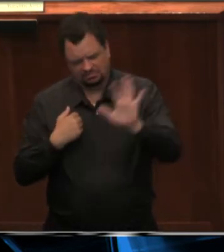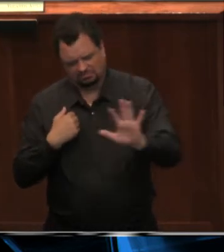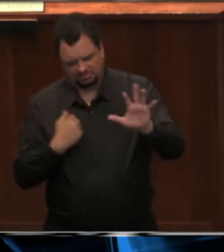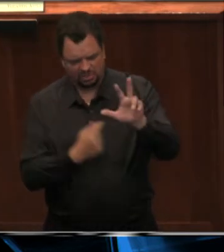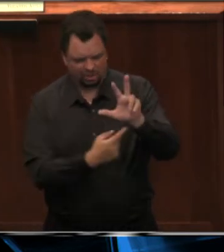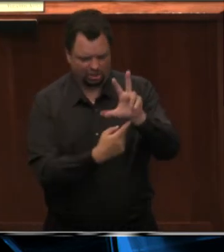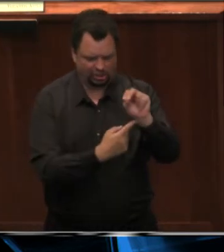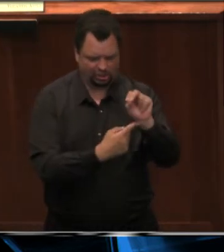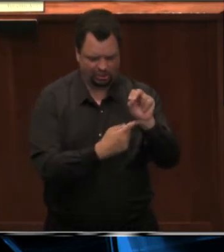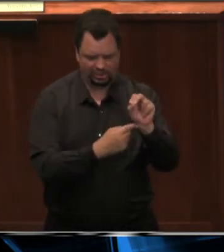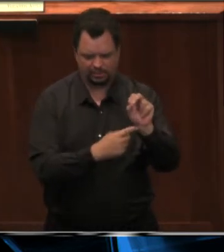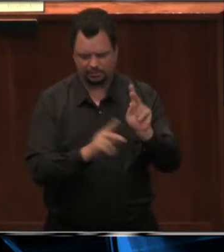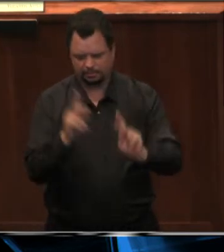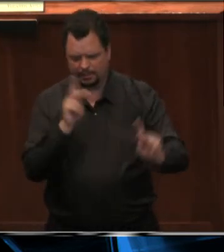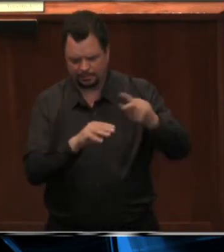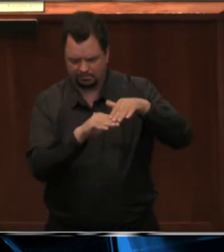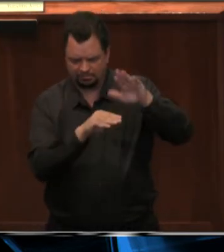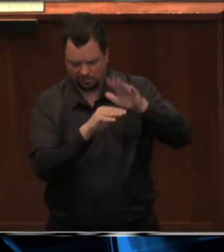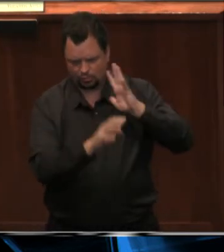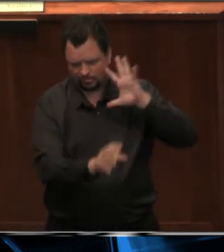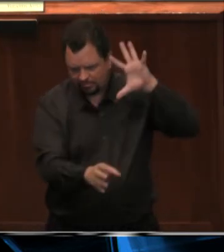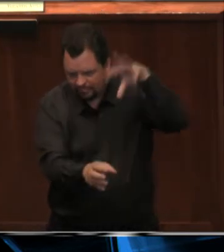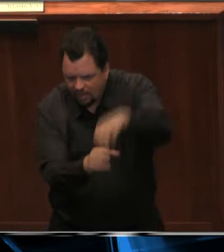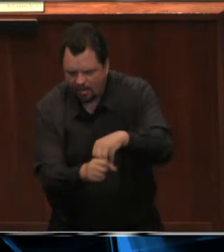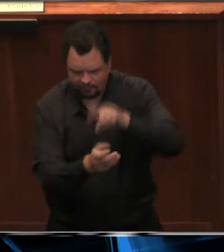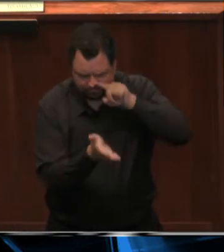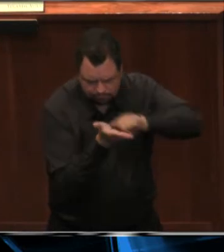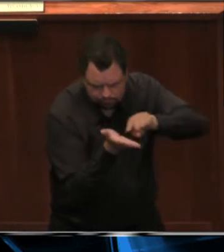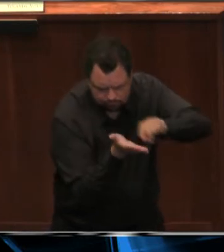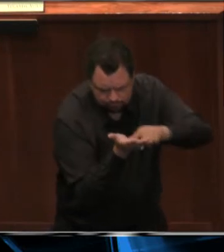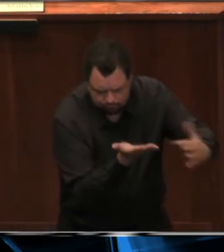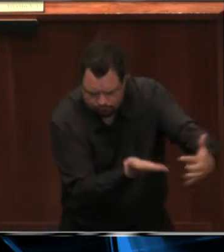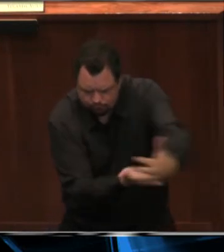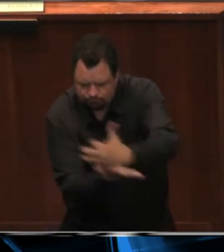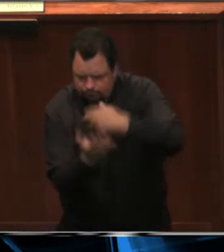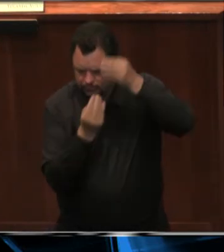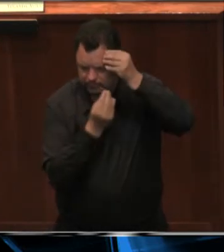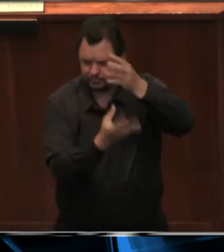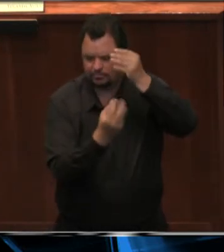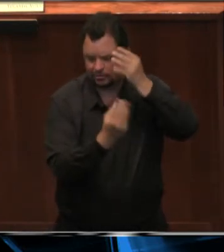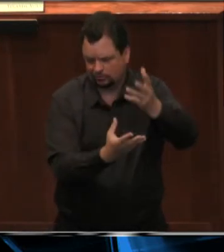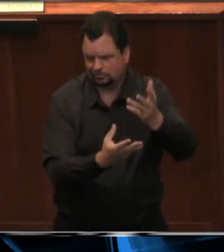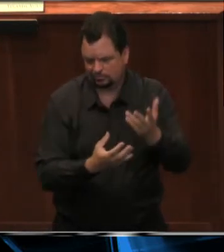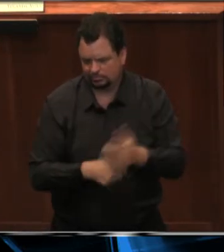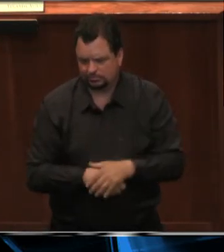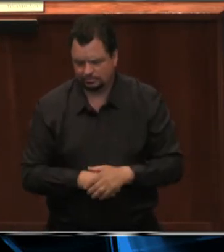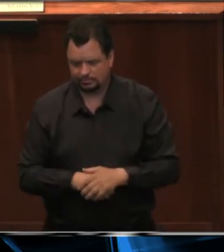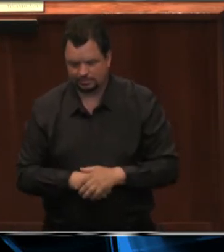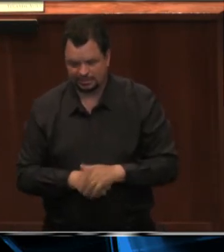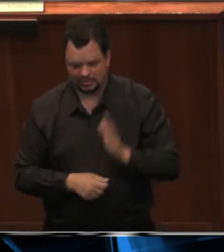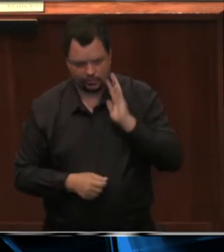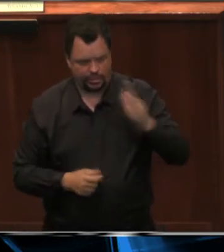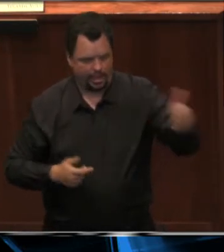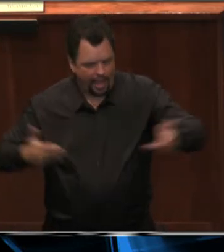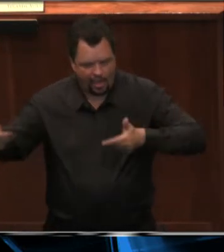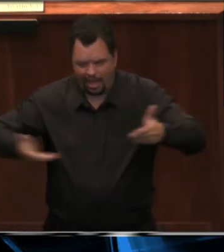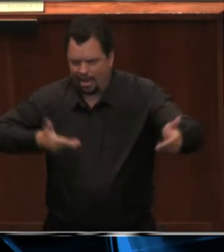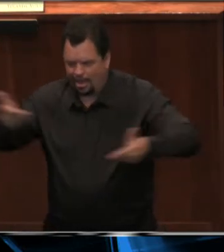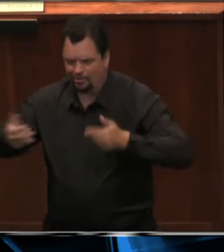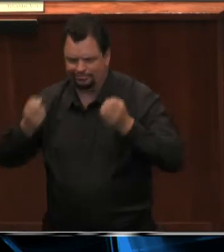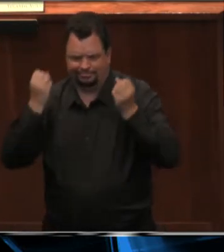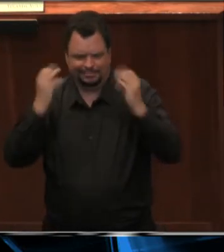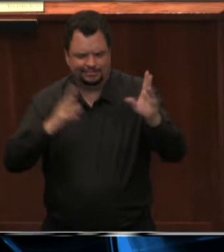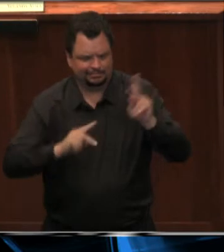those case investigations and contact notifications. So building up that capacity has been very important to us. We are also building up capacity in